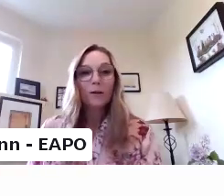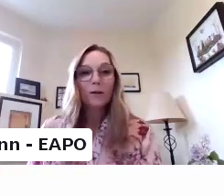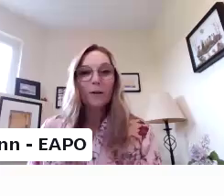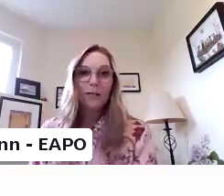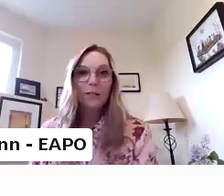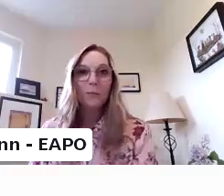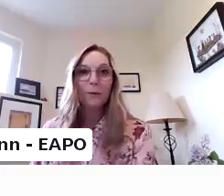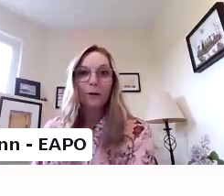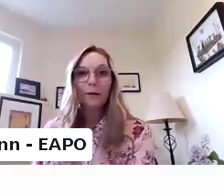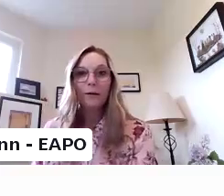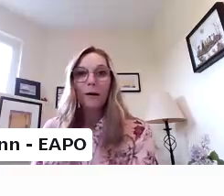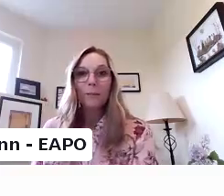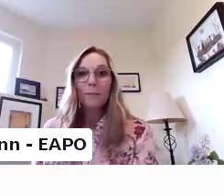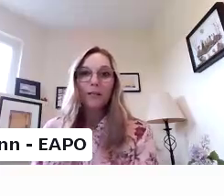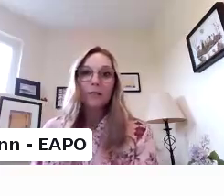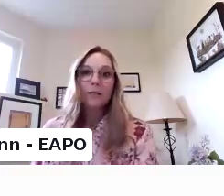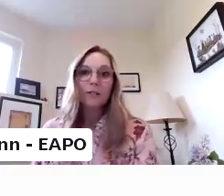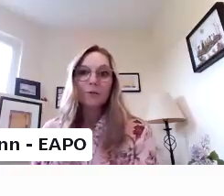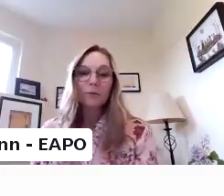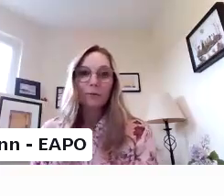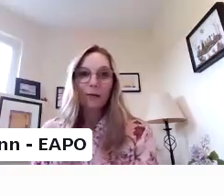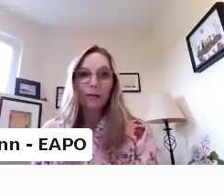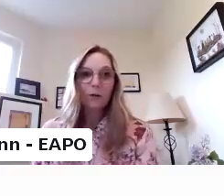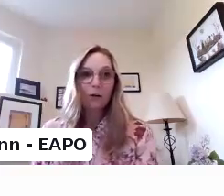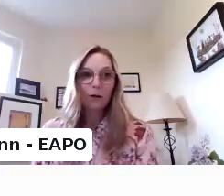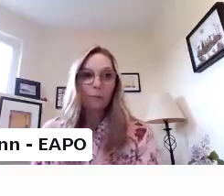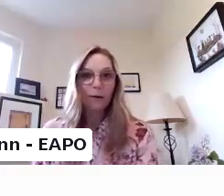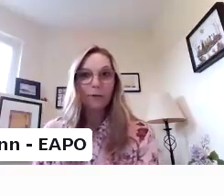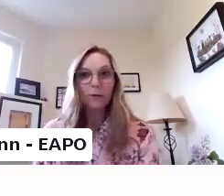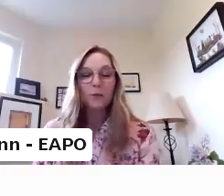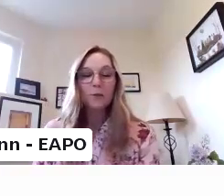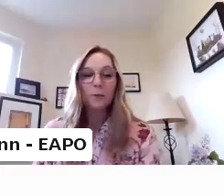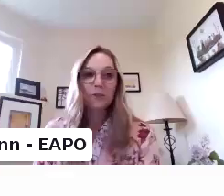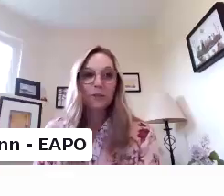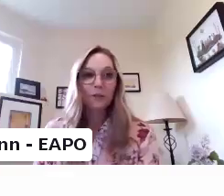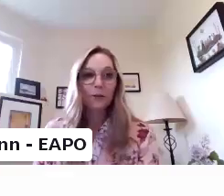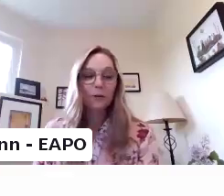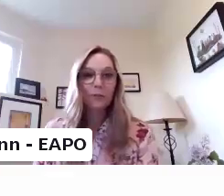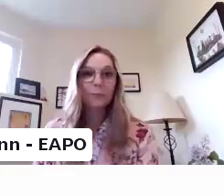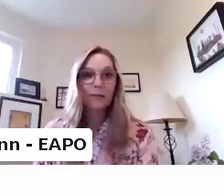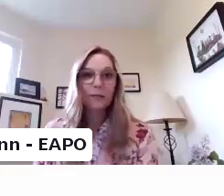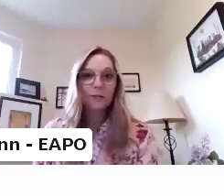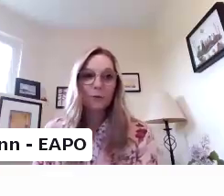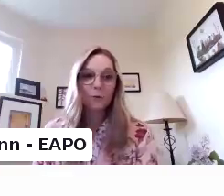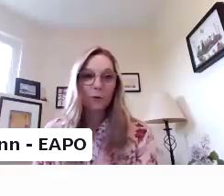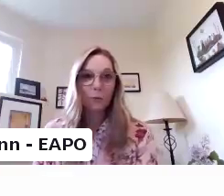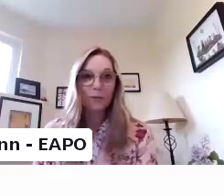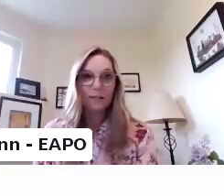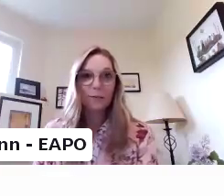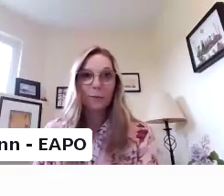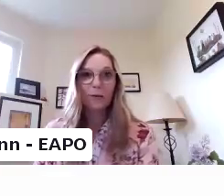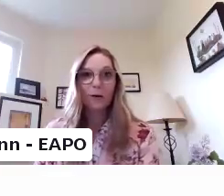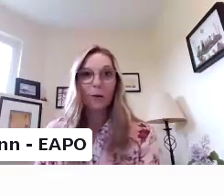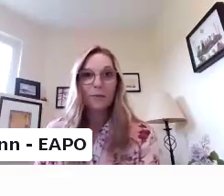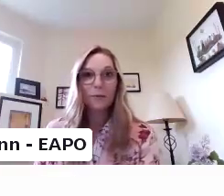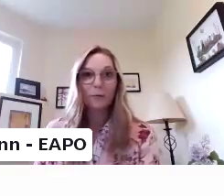So welcome everyone to today's webinar, Protecting Seniors from Financial Harm. Elder Abuse Prevention Ontario is pleased to